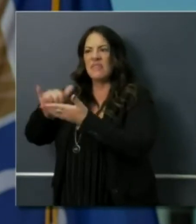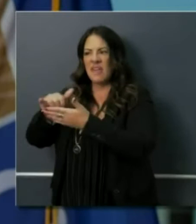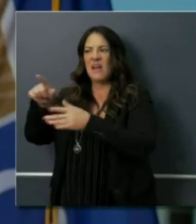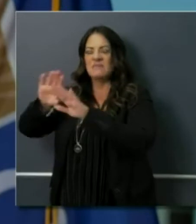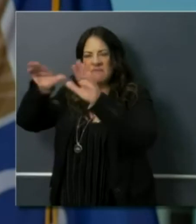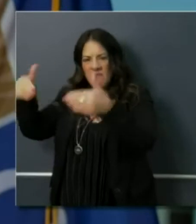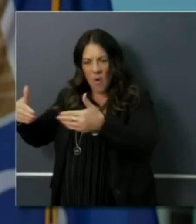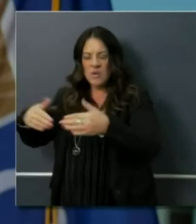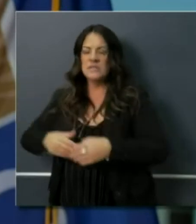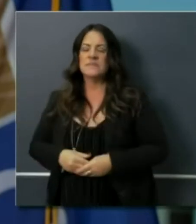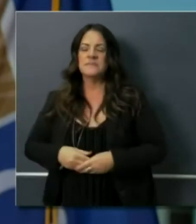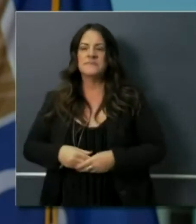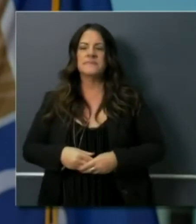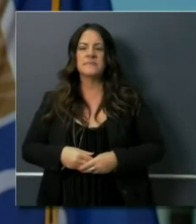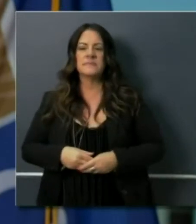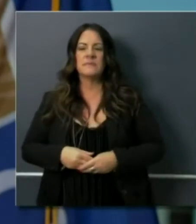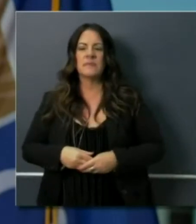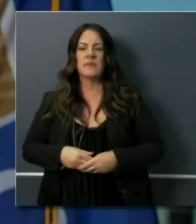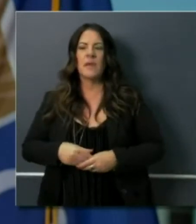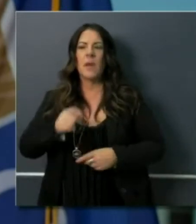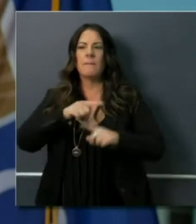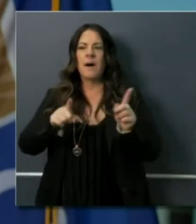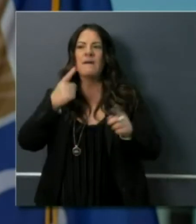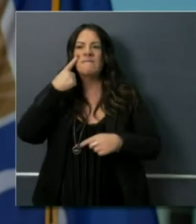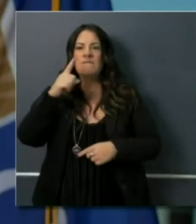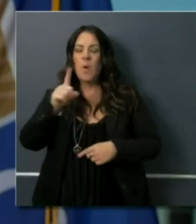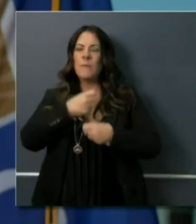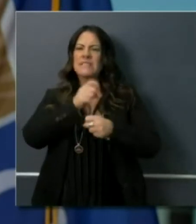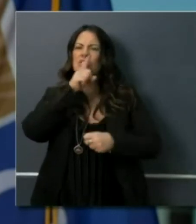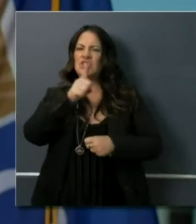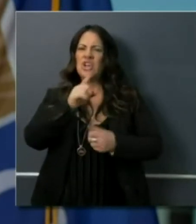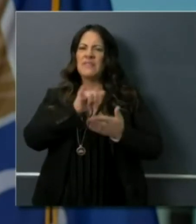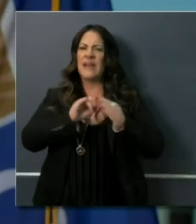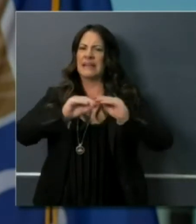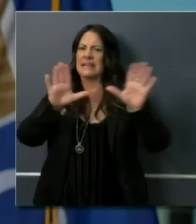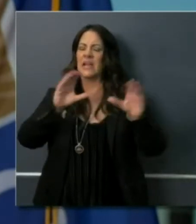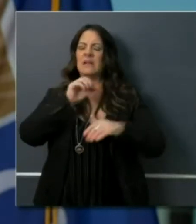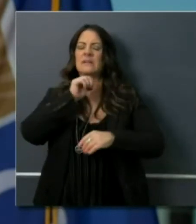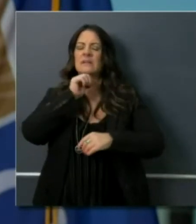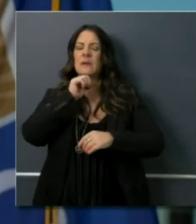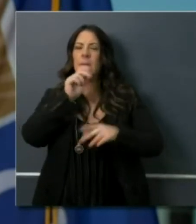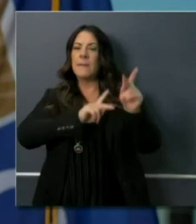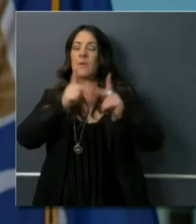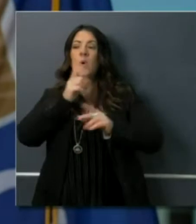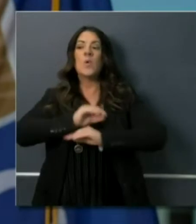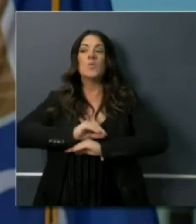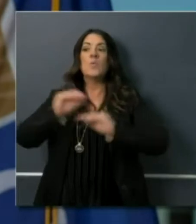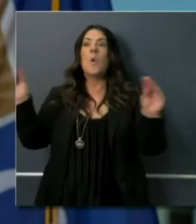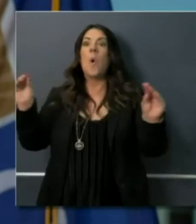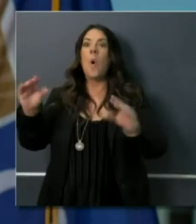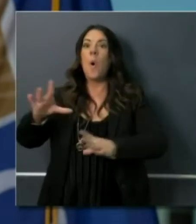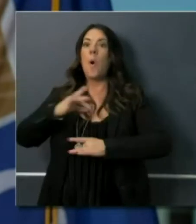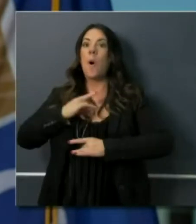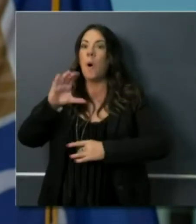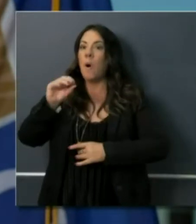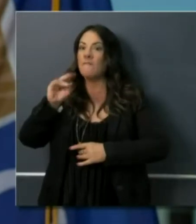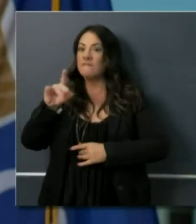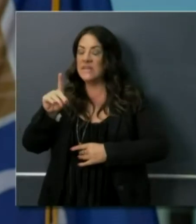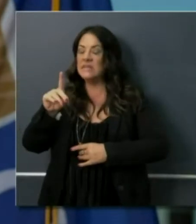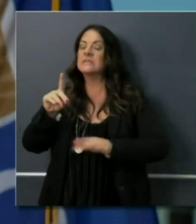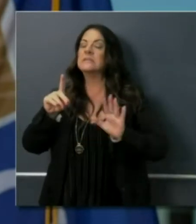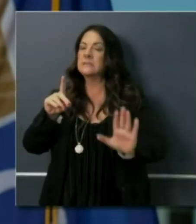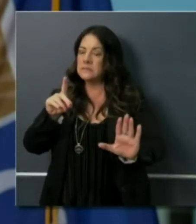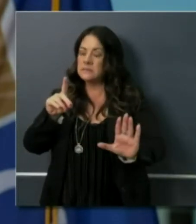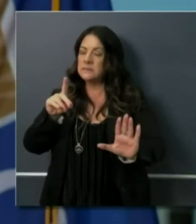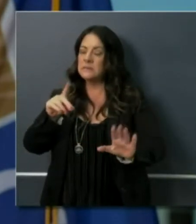for non-COVID positive patients. I want to make that clear, but nonetheless will allow us to concentrate those that